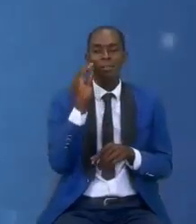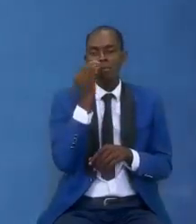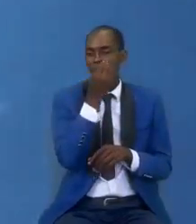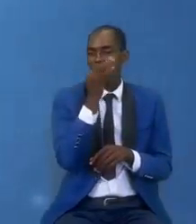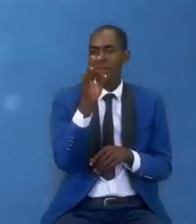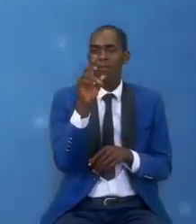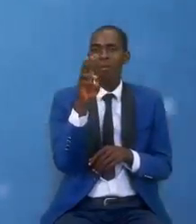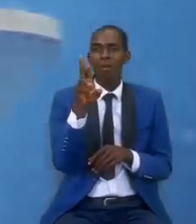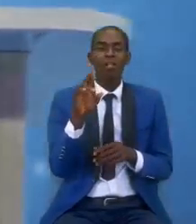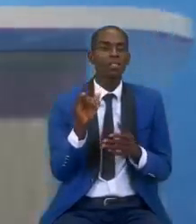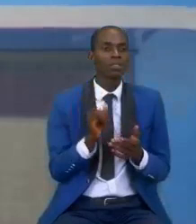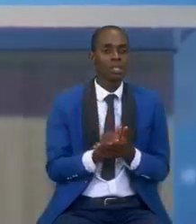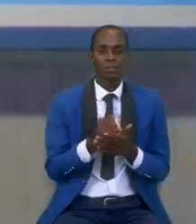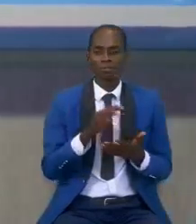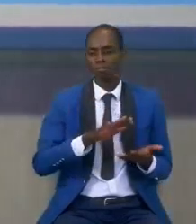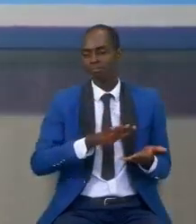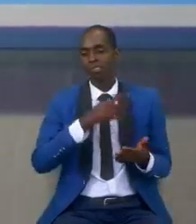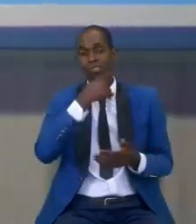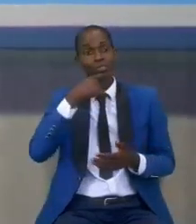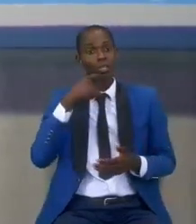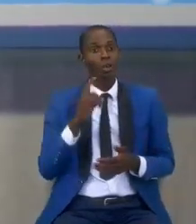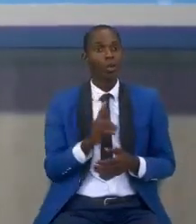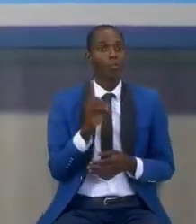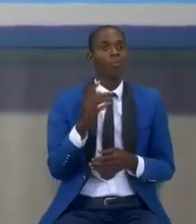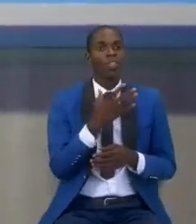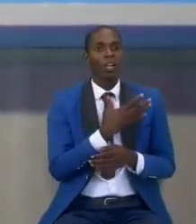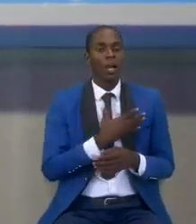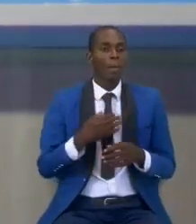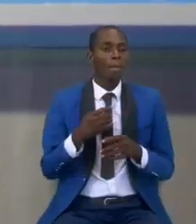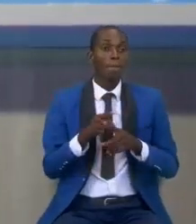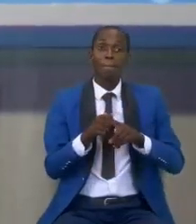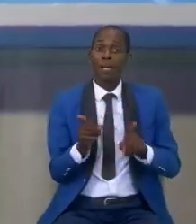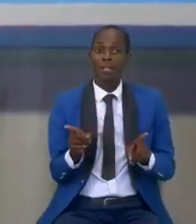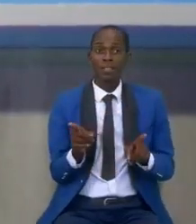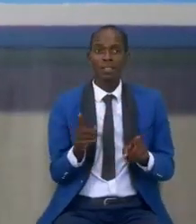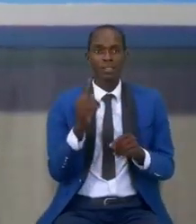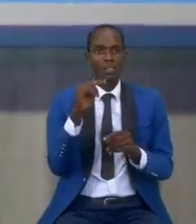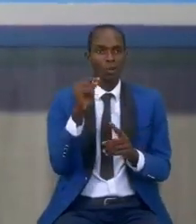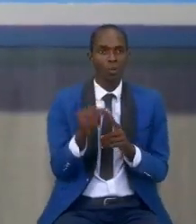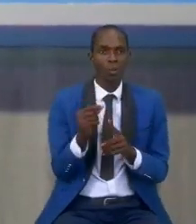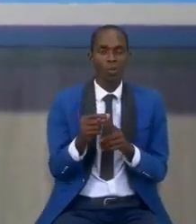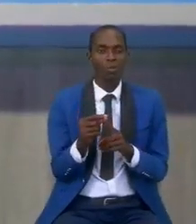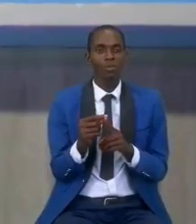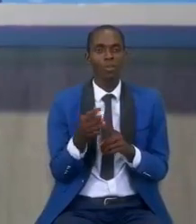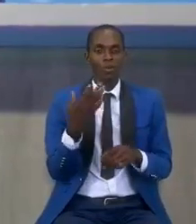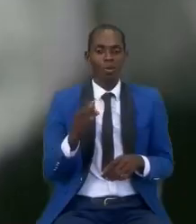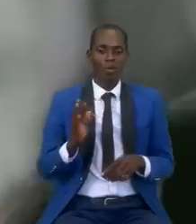fadeth, but the word of our God shall stand